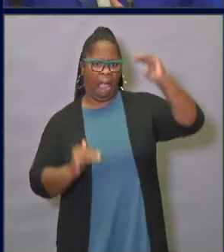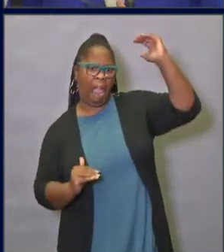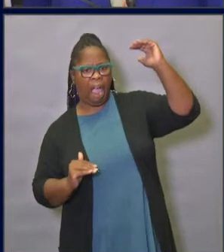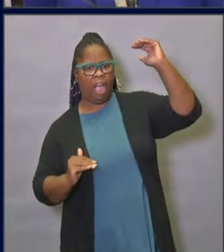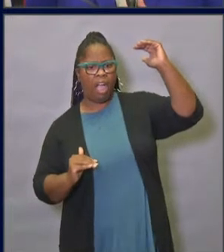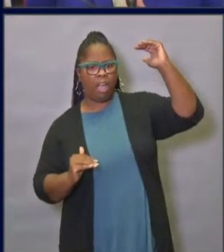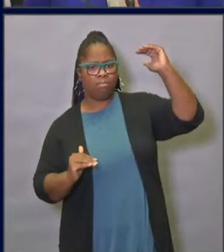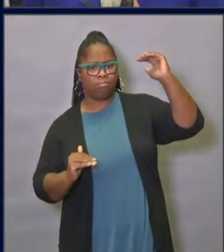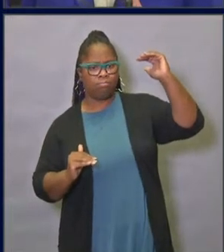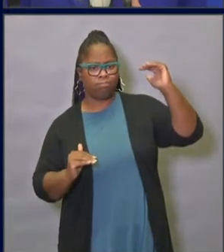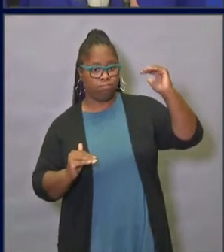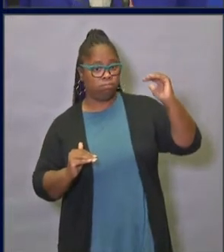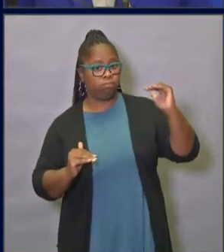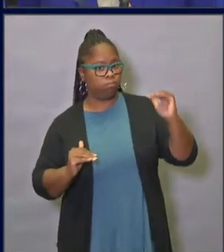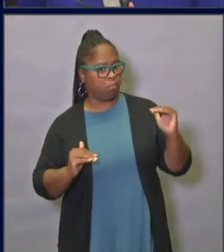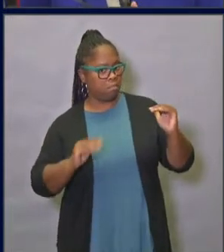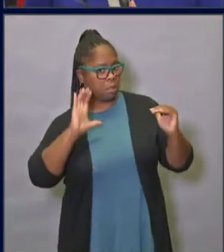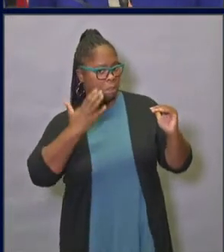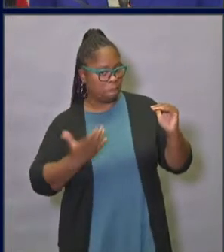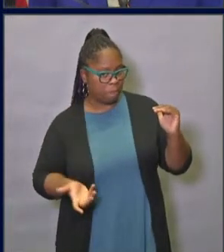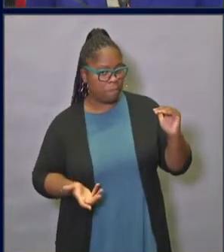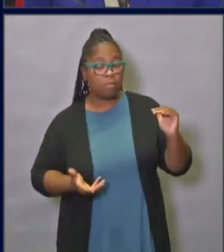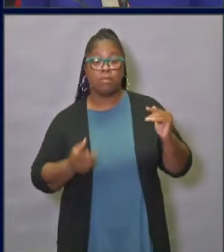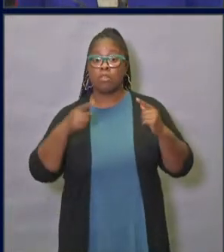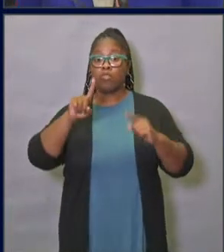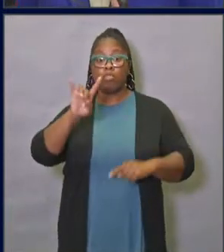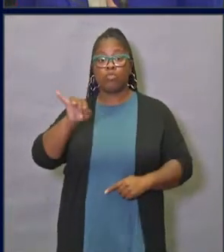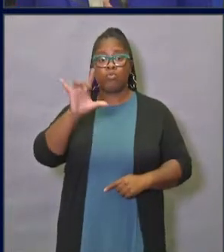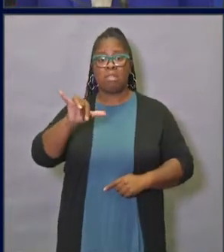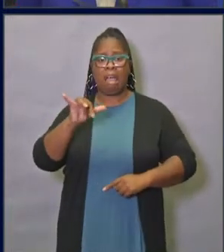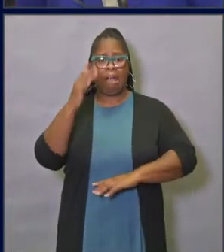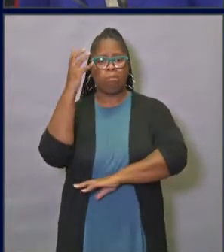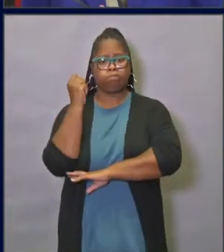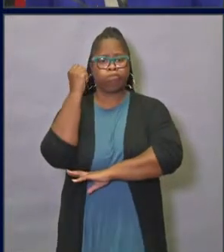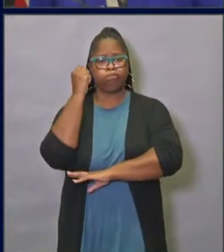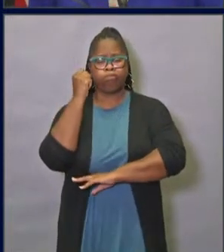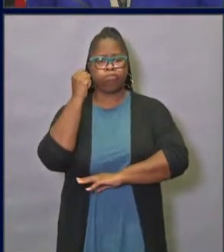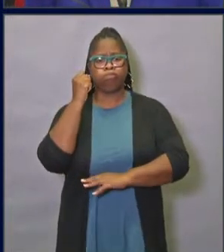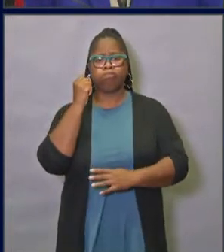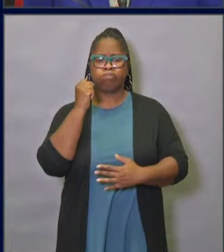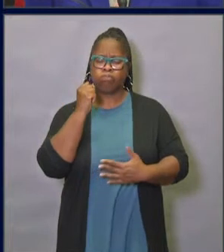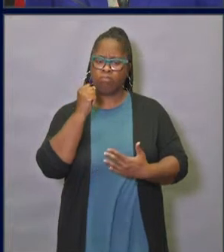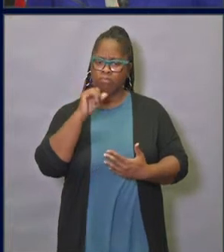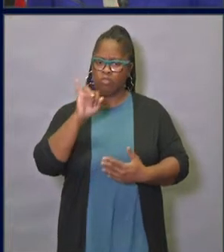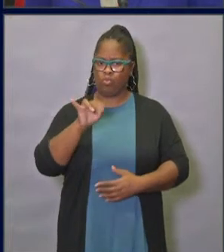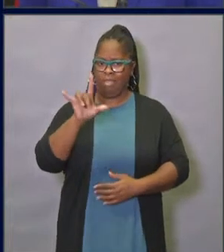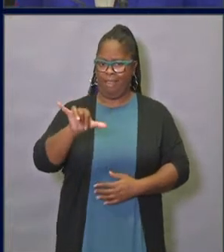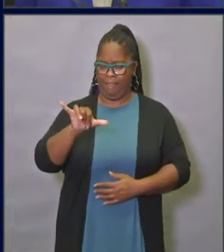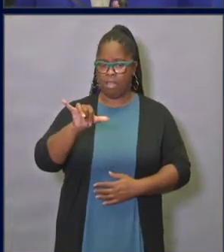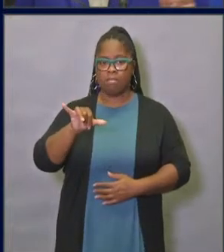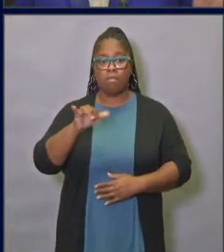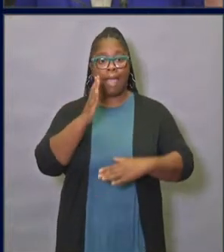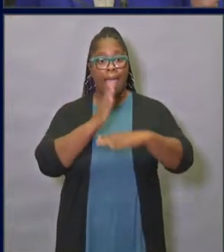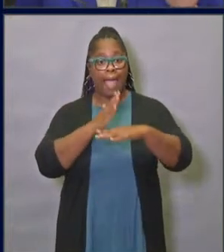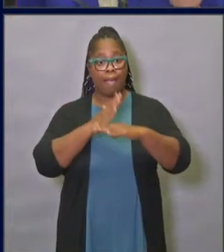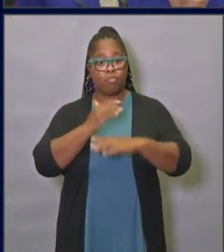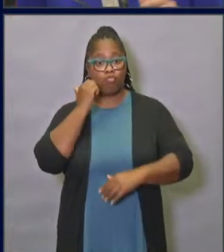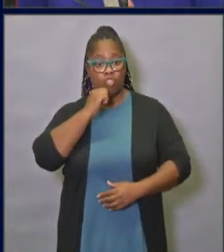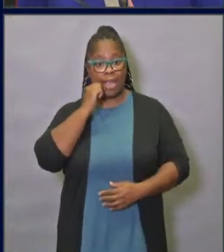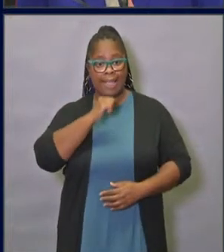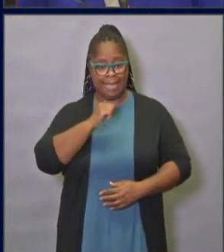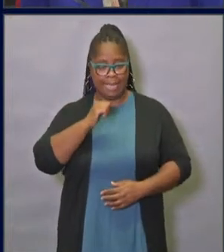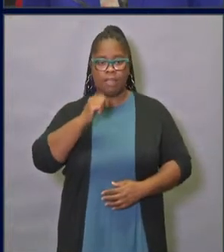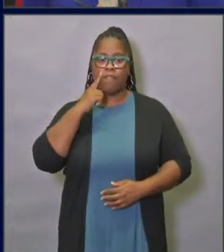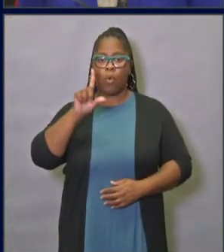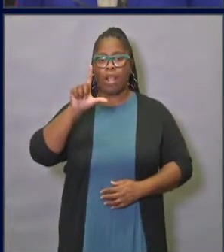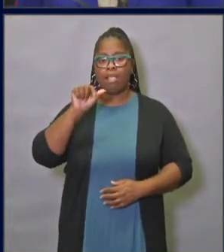close. At the mid-July peak, average daily cases among Latino, Latina, Latinx residents, and that's the yellow